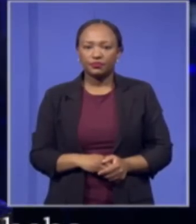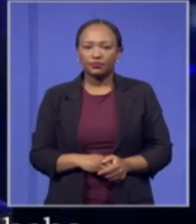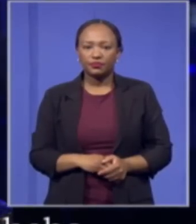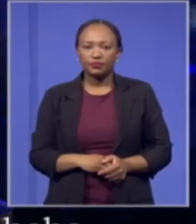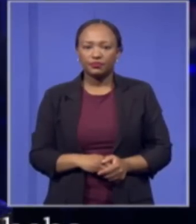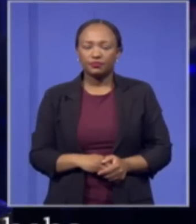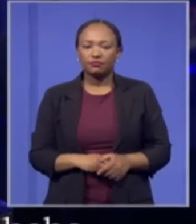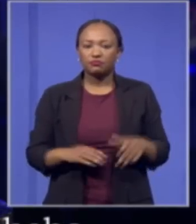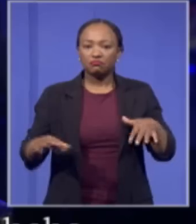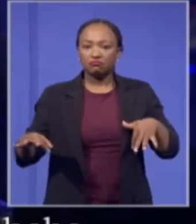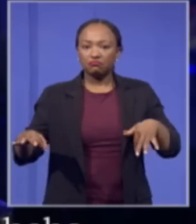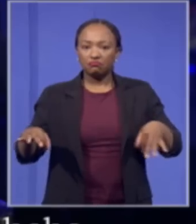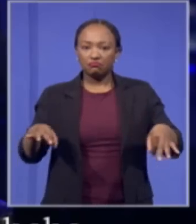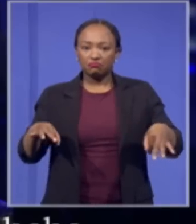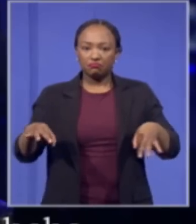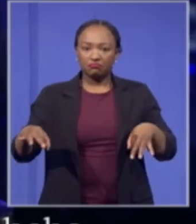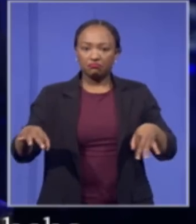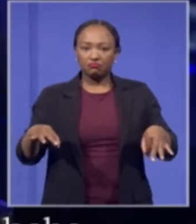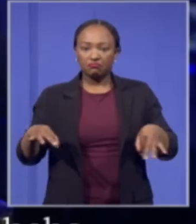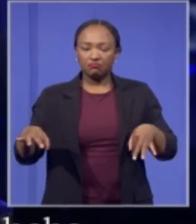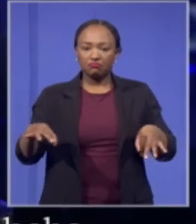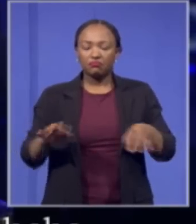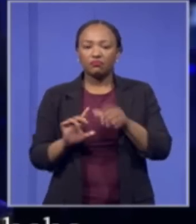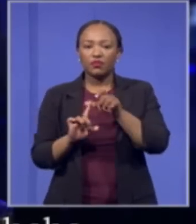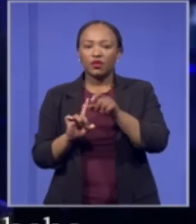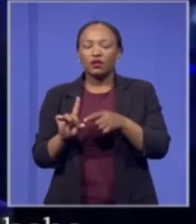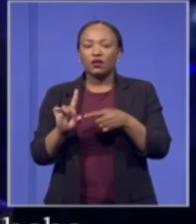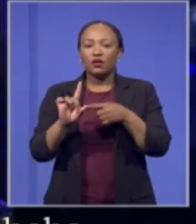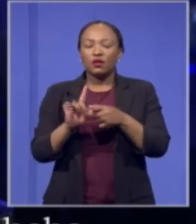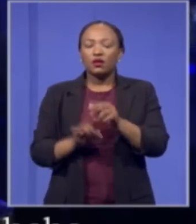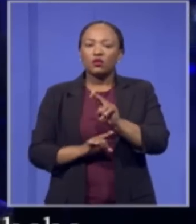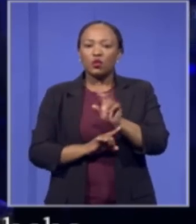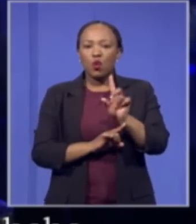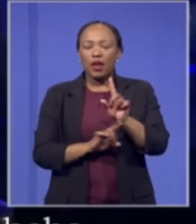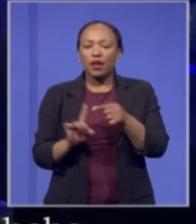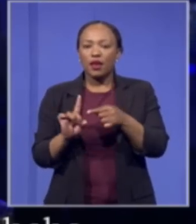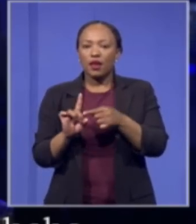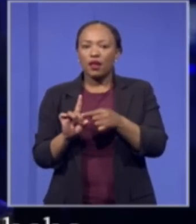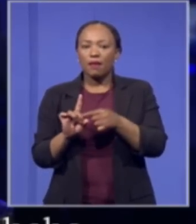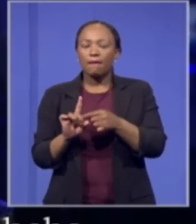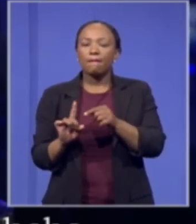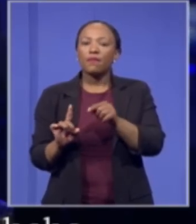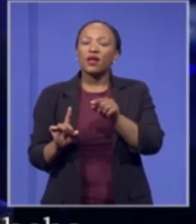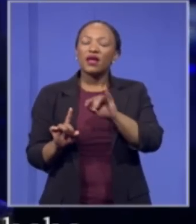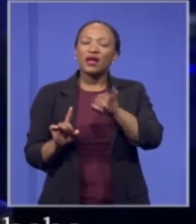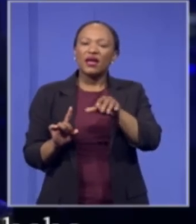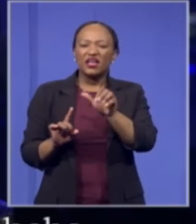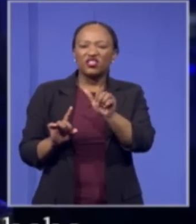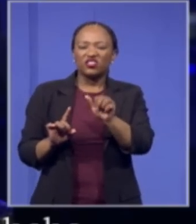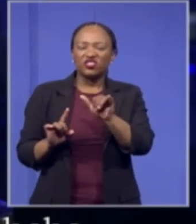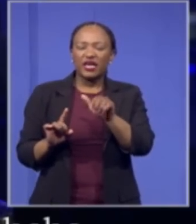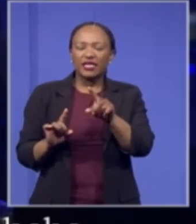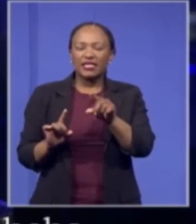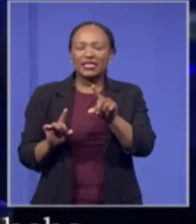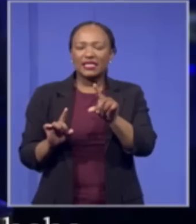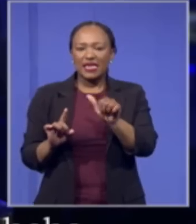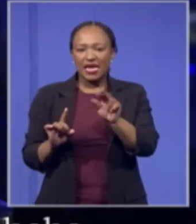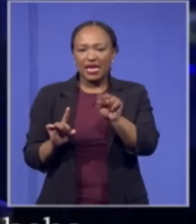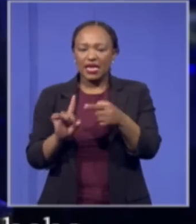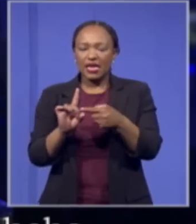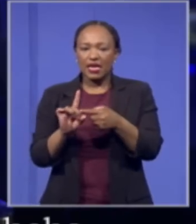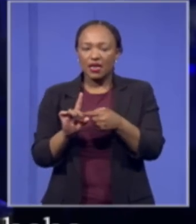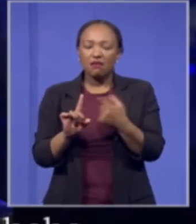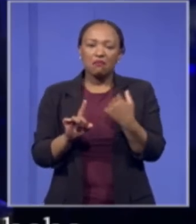Mabotle ya dilemo tse 21 wa Northern Cape, Jadine Bridges ya sa tswang ka karolo tlhodisanong ya Miss